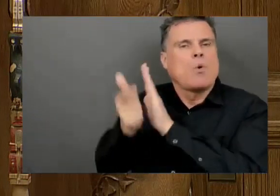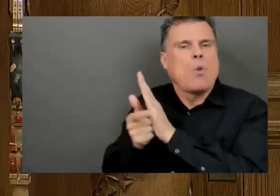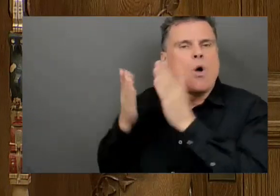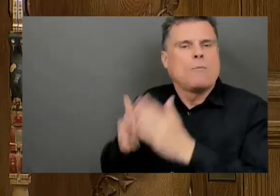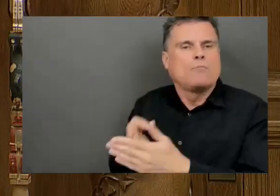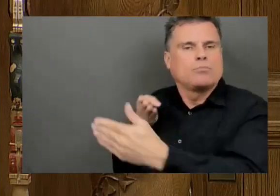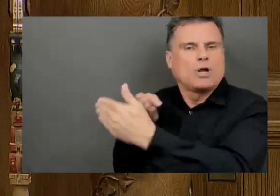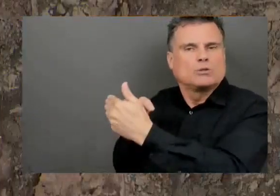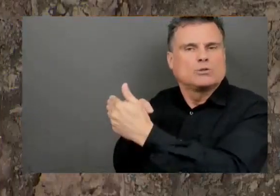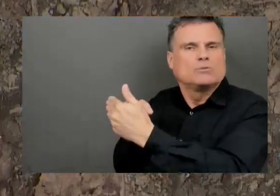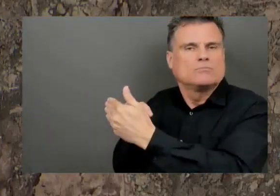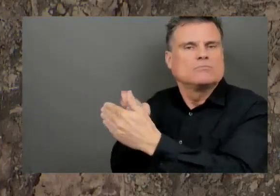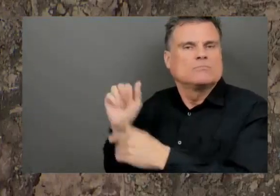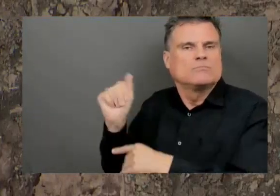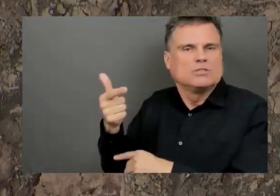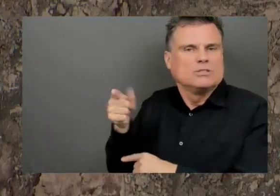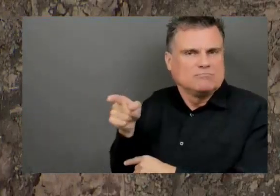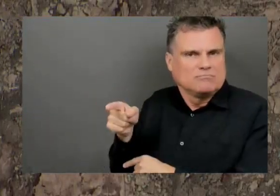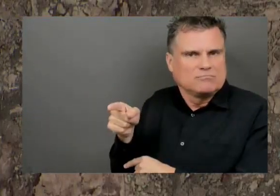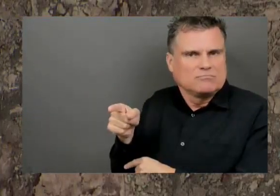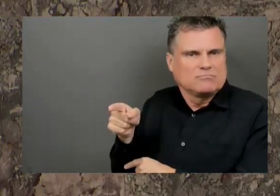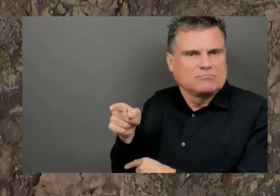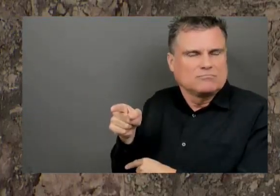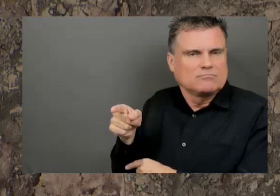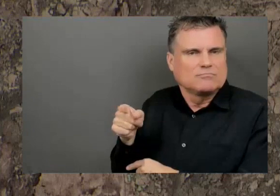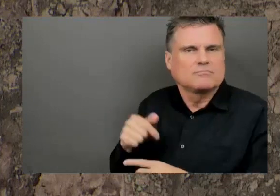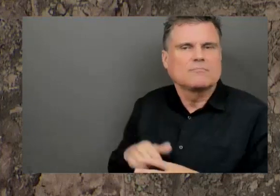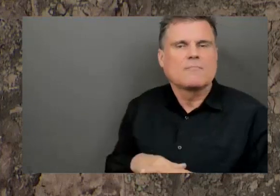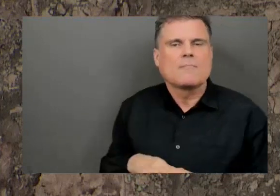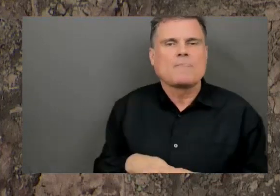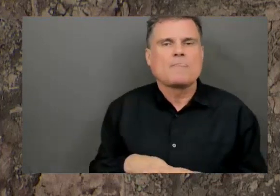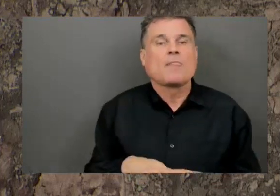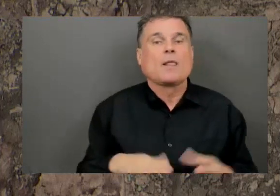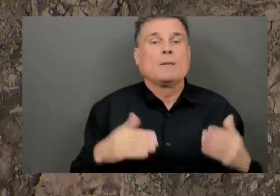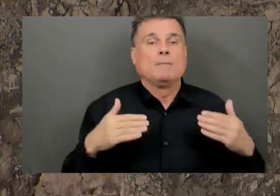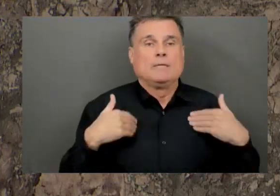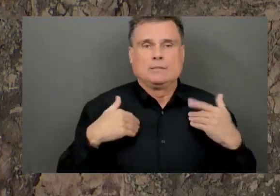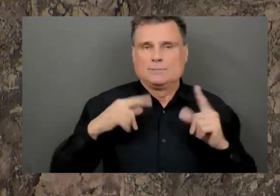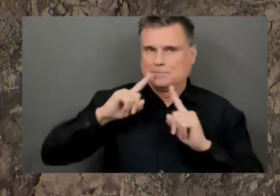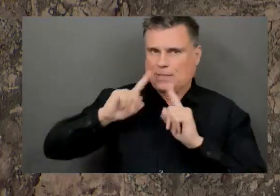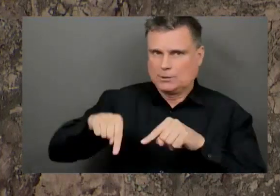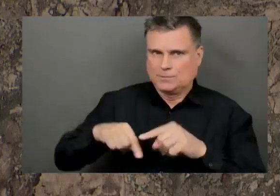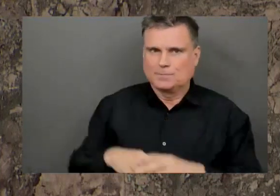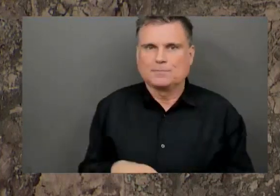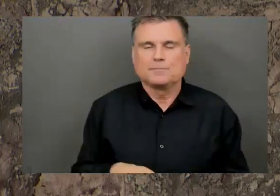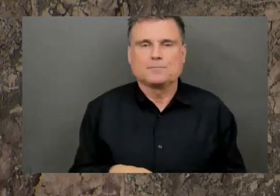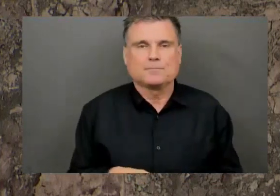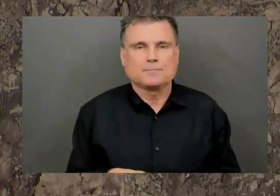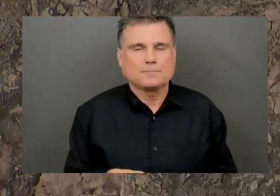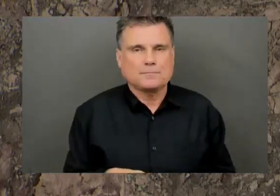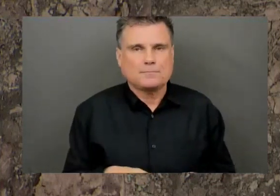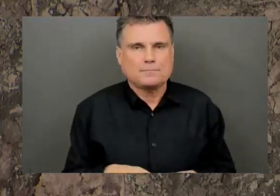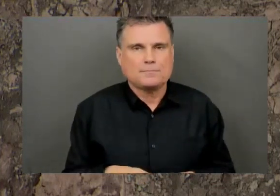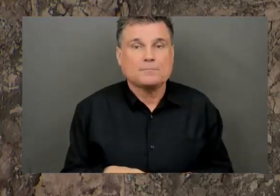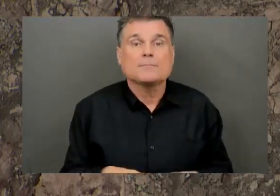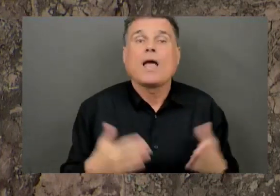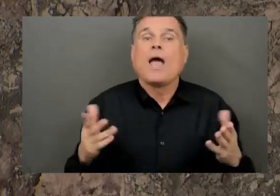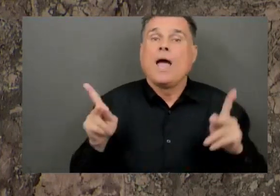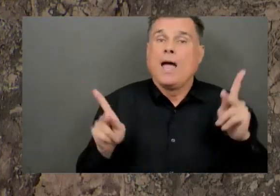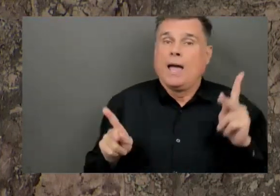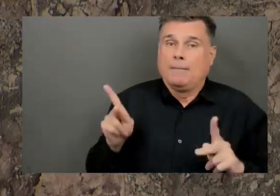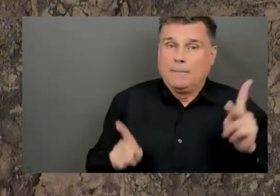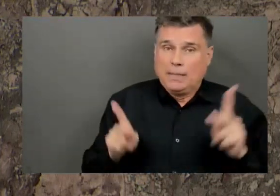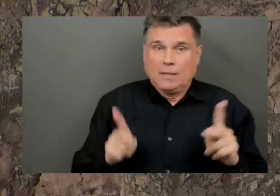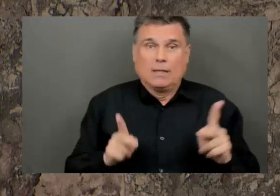Speaker, again, these are allegations that have been raised about MMP's role in 2 specific programs.